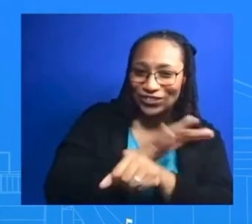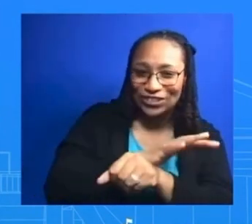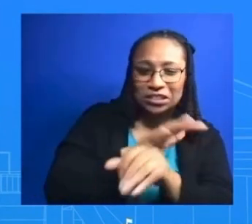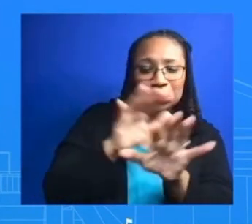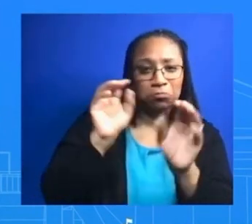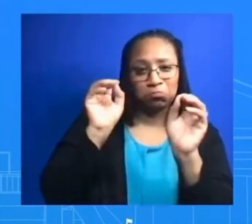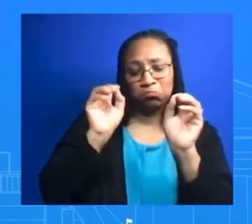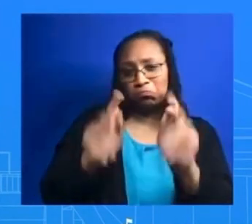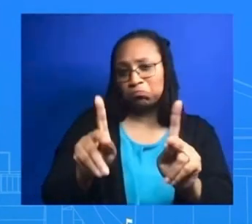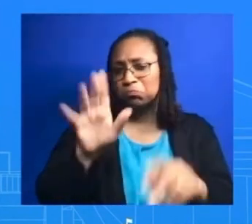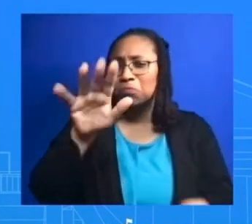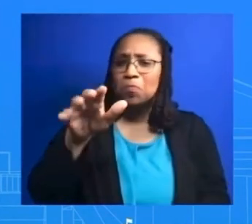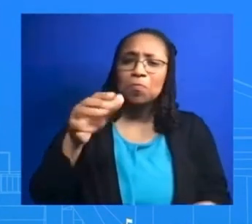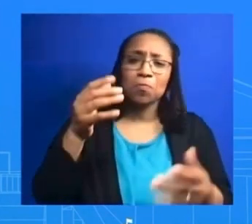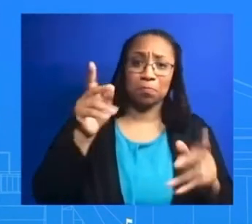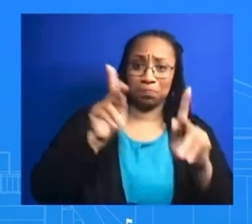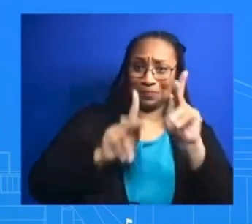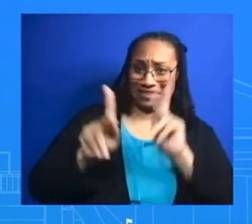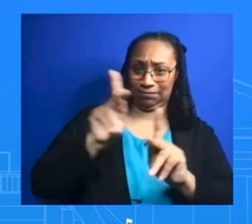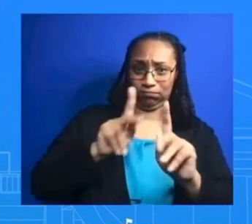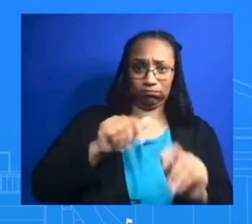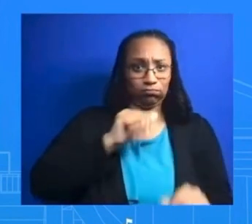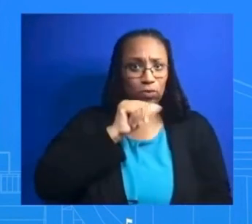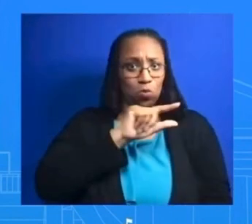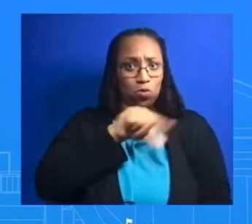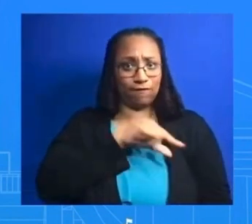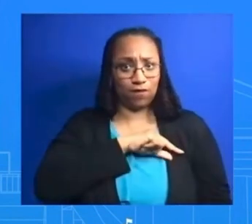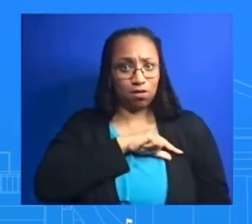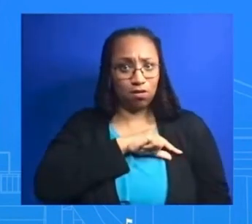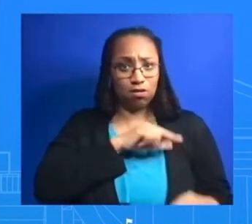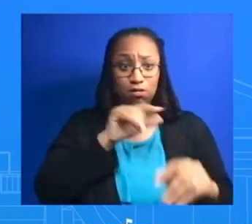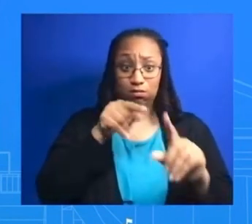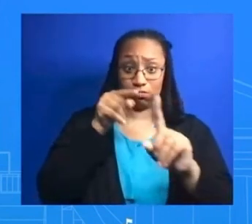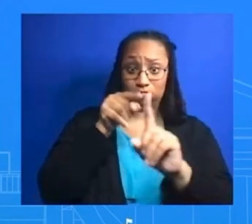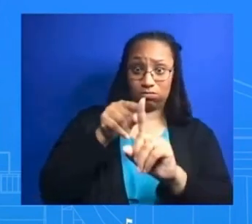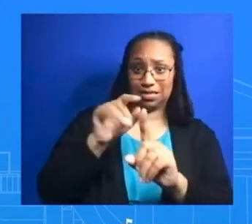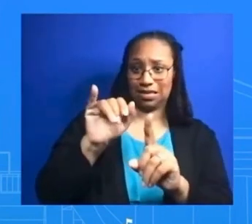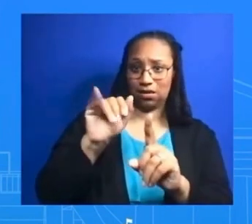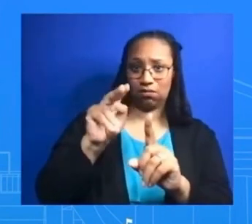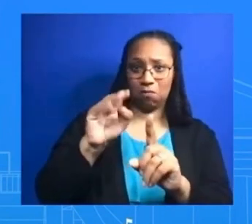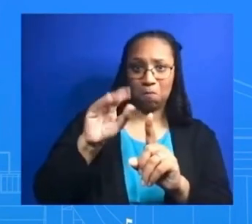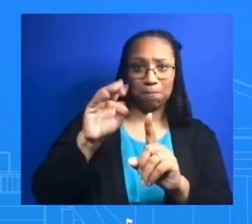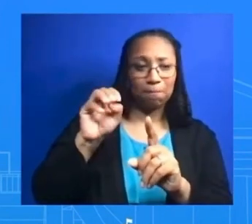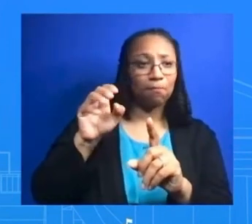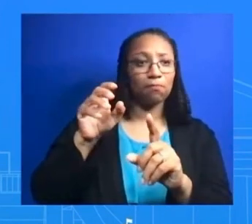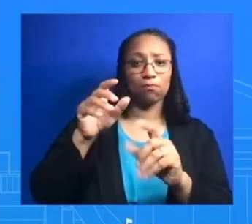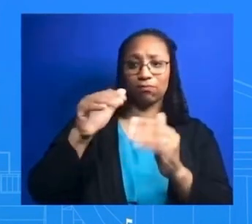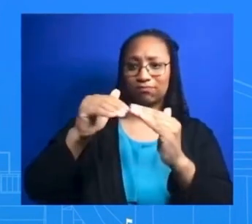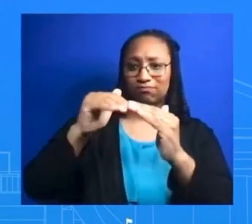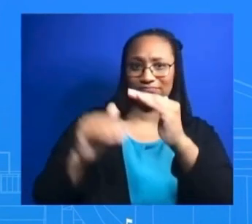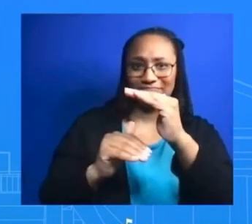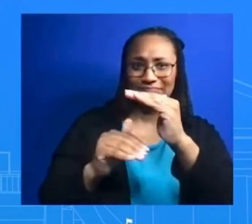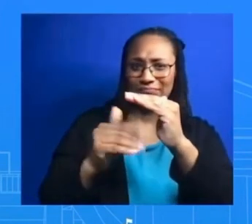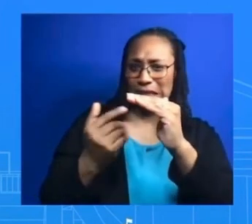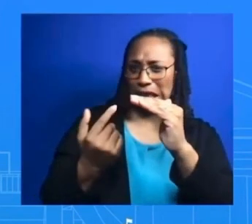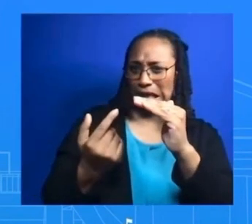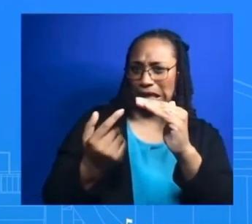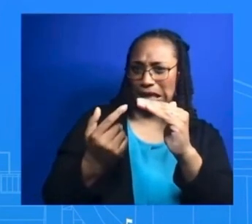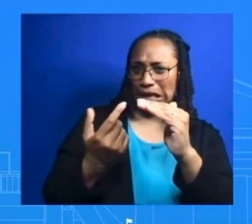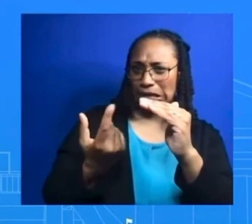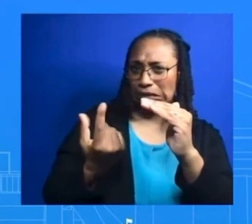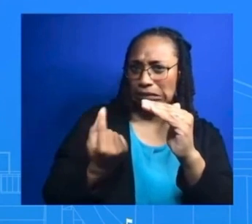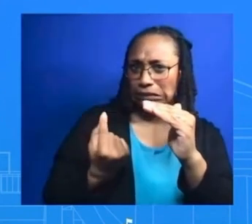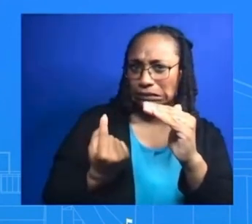who just aren't going to be covered by this exciting thing you just offered? Sure. Every single borrower is eligible for this program. Now, the key is